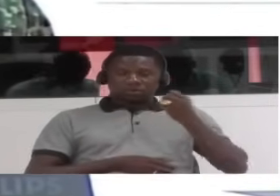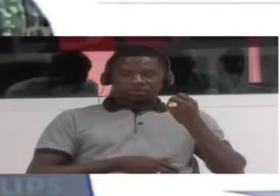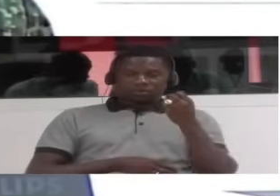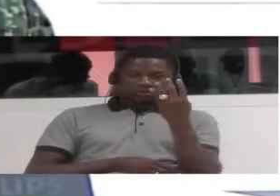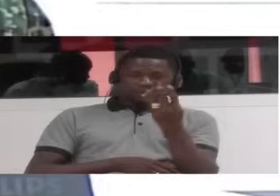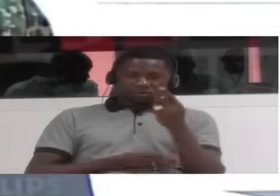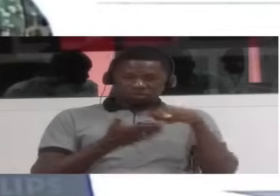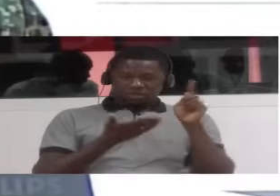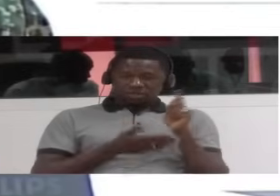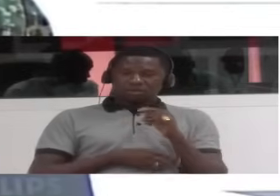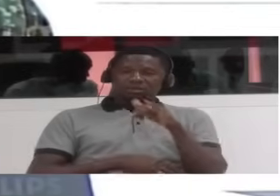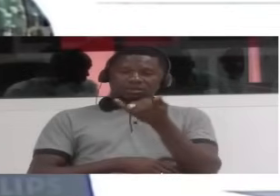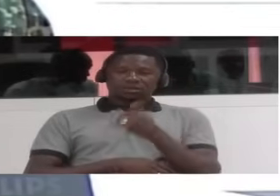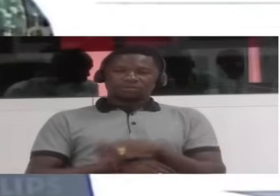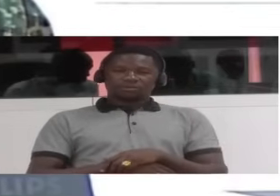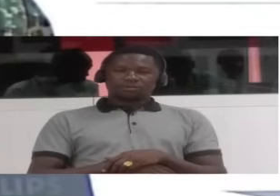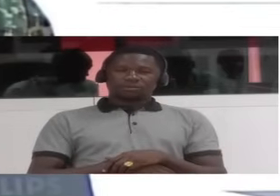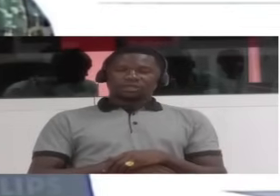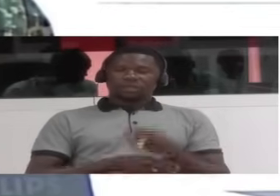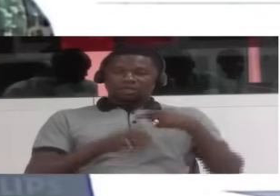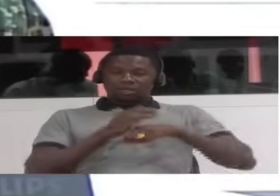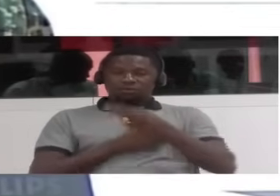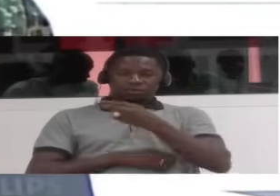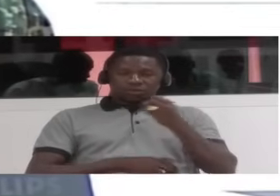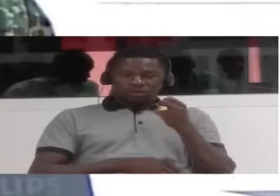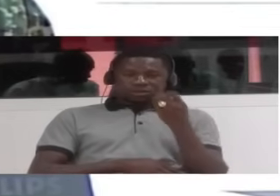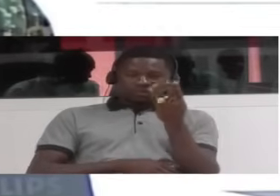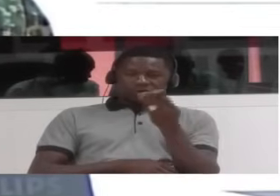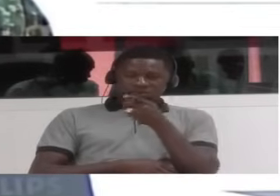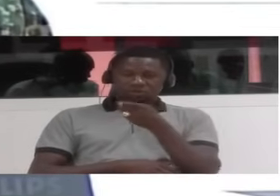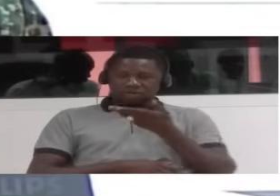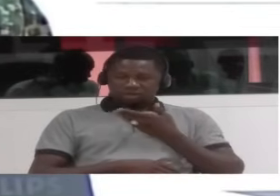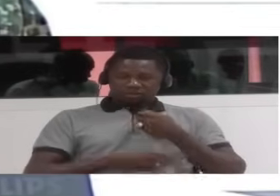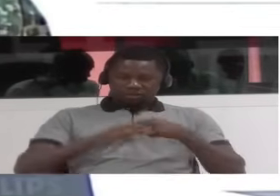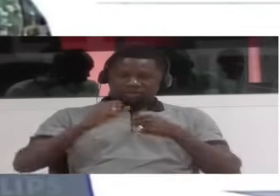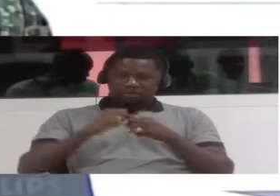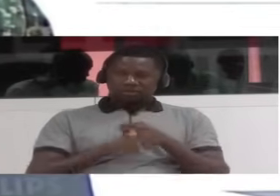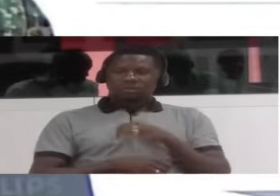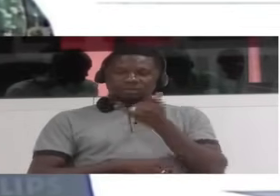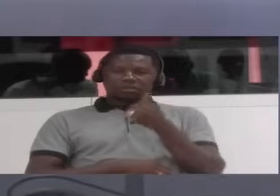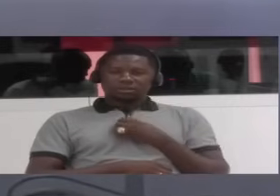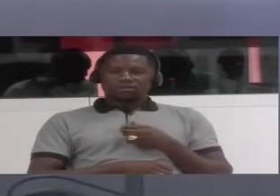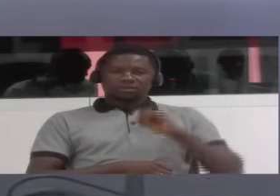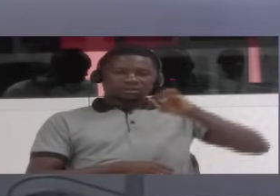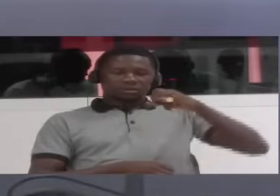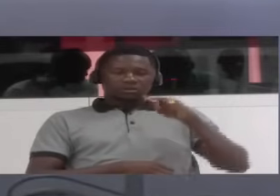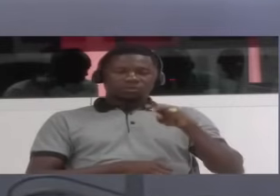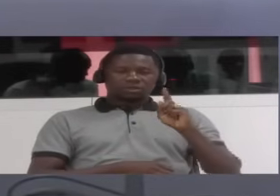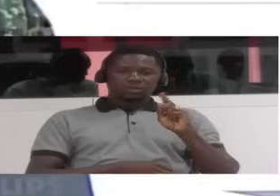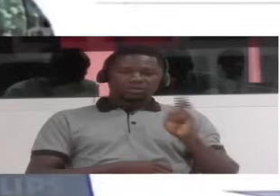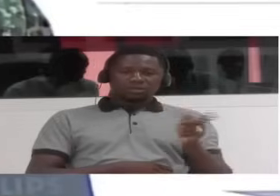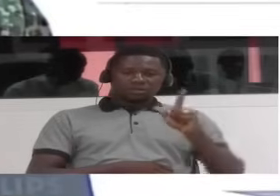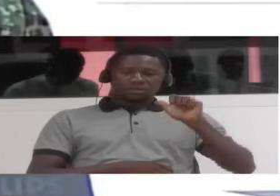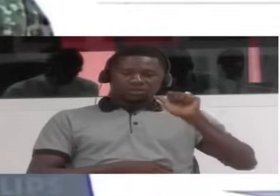Yes. Okay. In 2004, did you undergo any training? Yes, the junglers training. Can you tell us about that